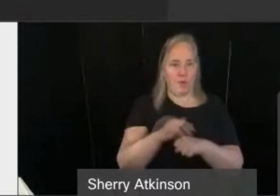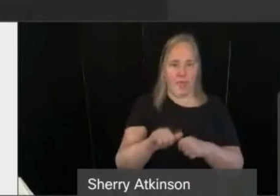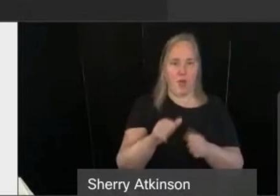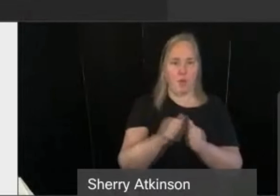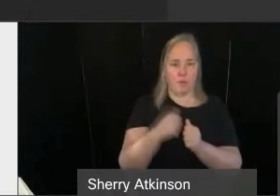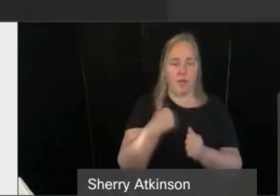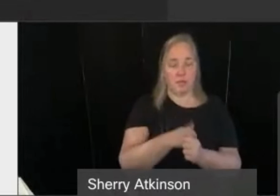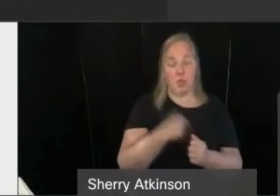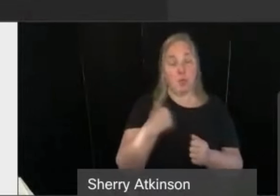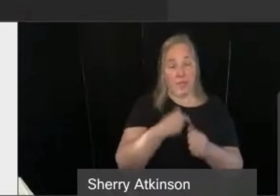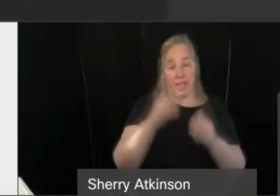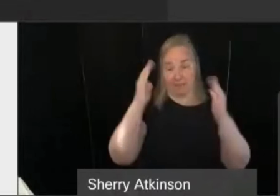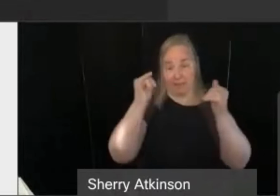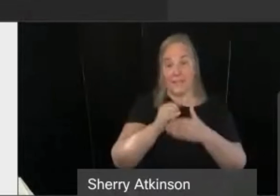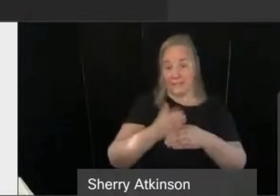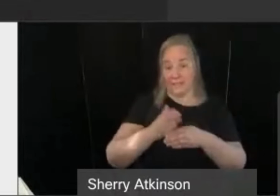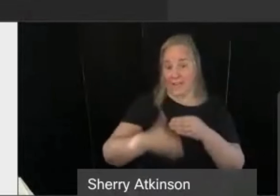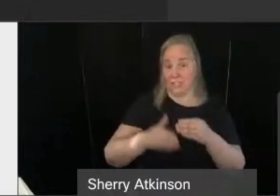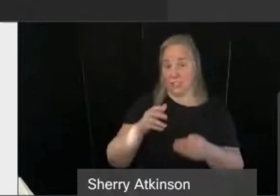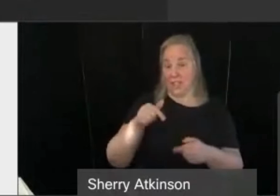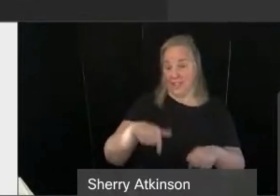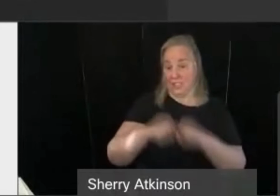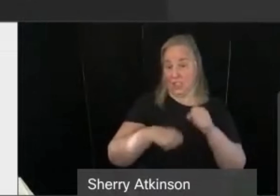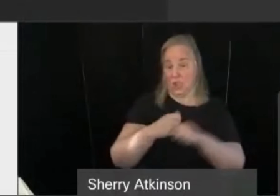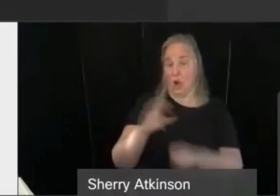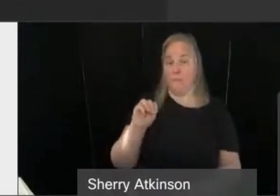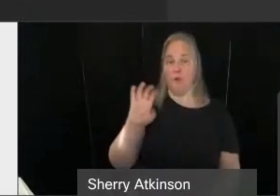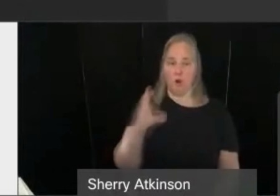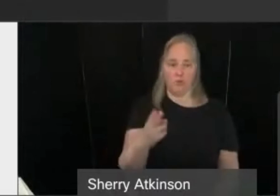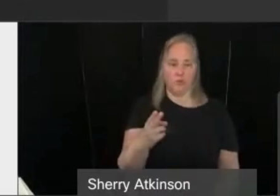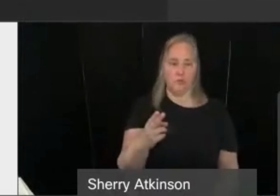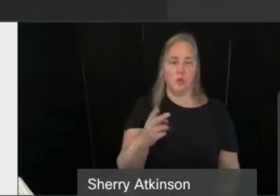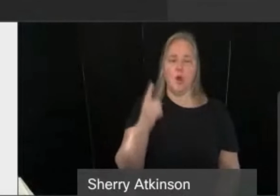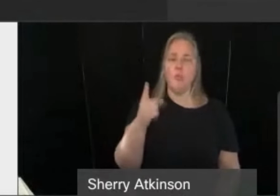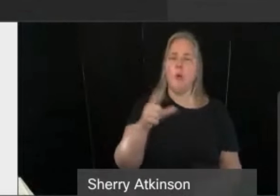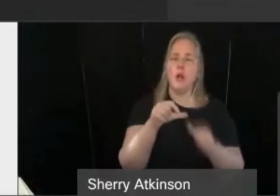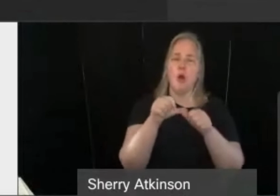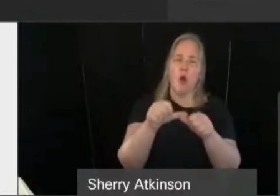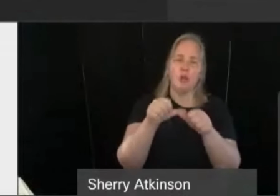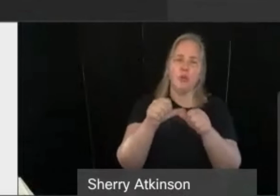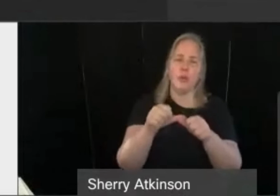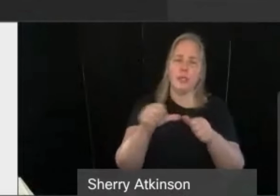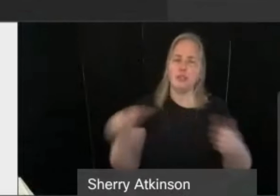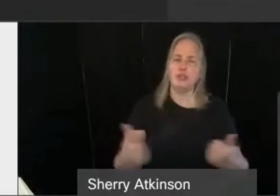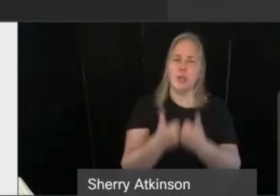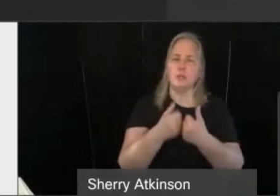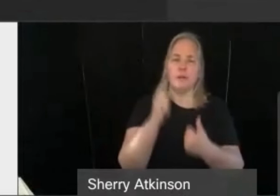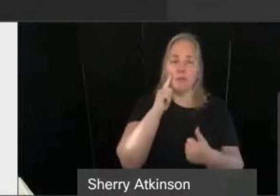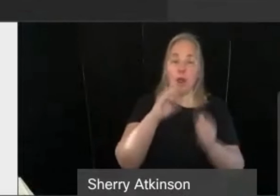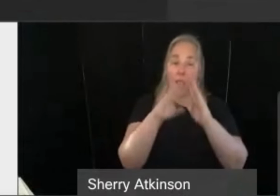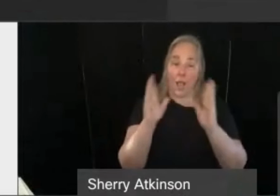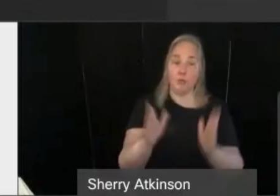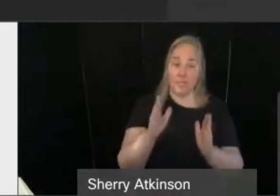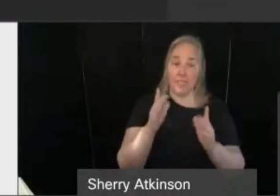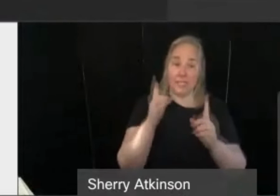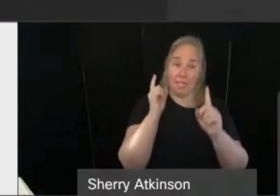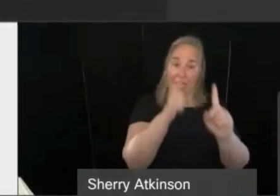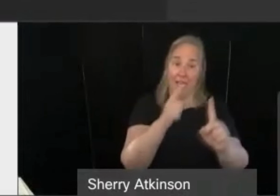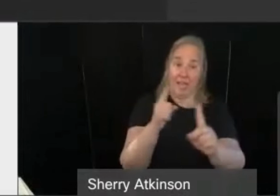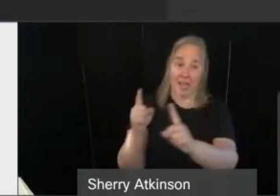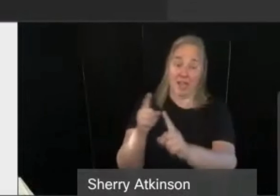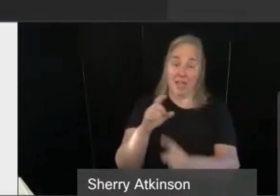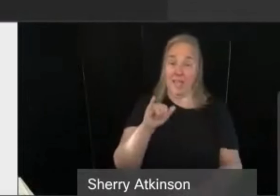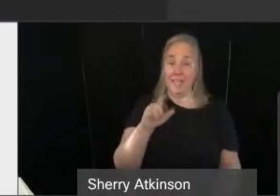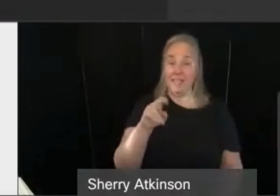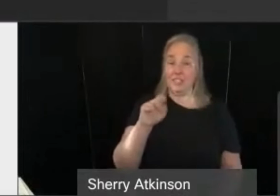completed in March of this year. And one of the ongoing challenges for our housing initiatives and programs is